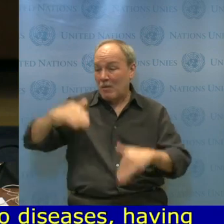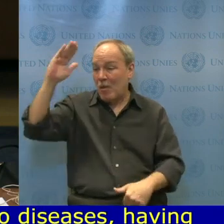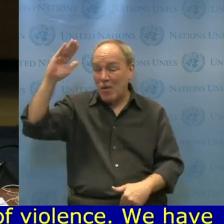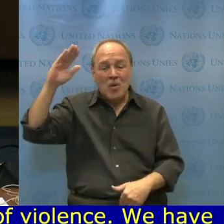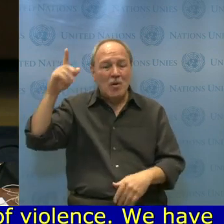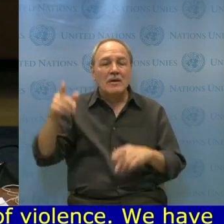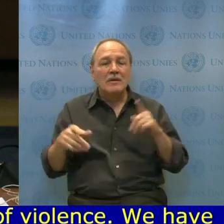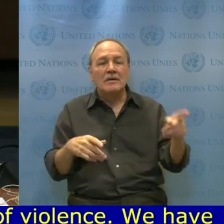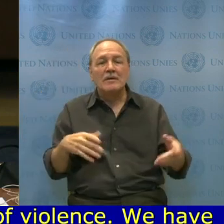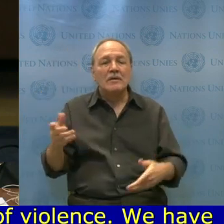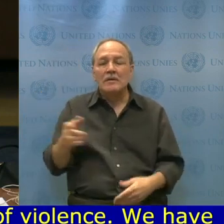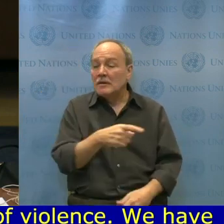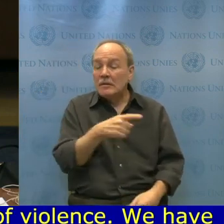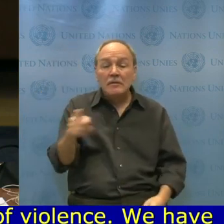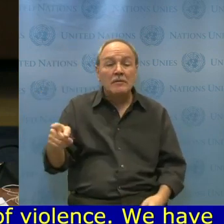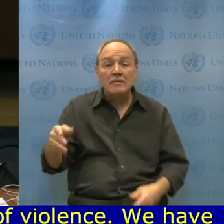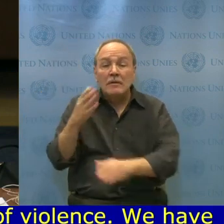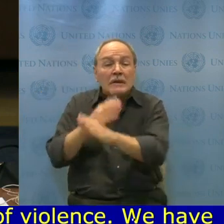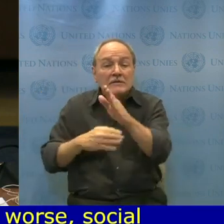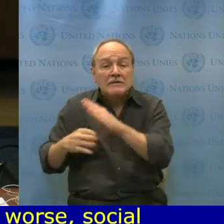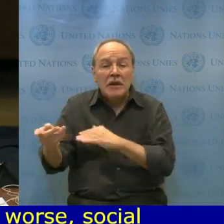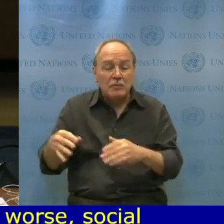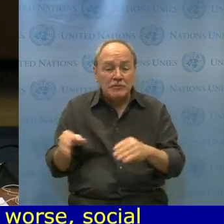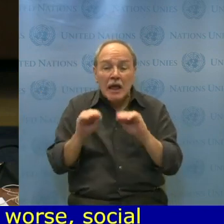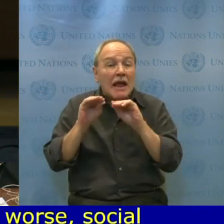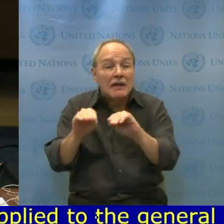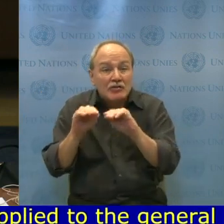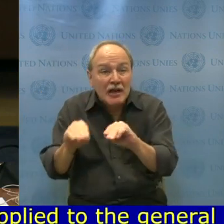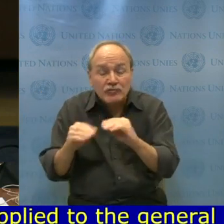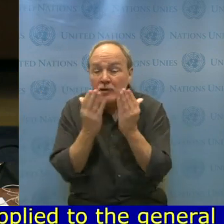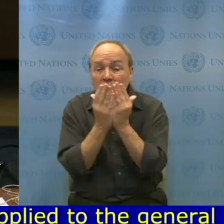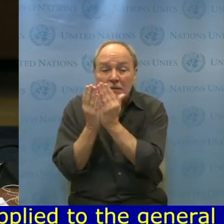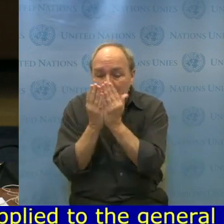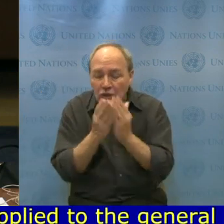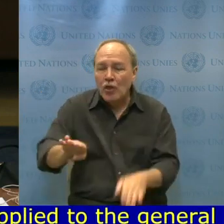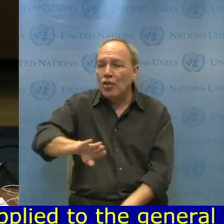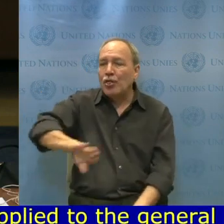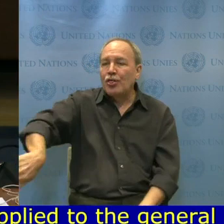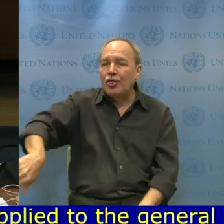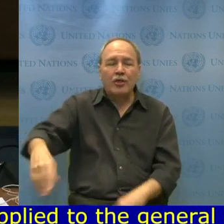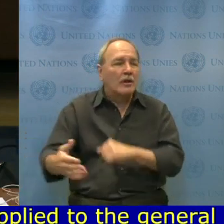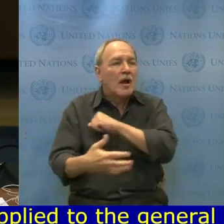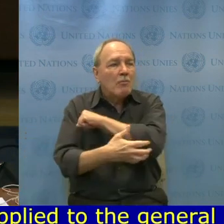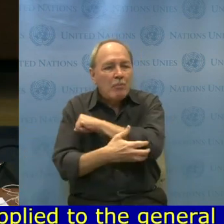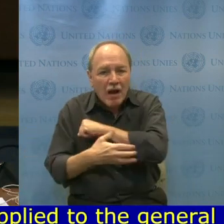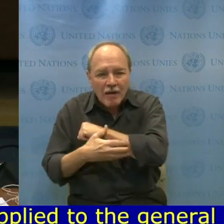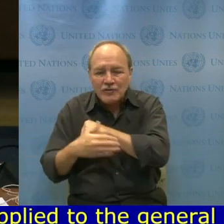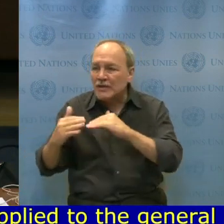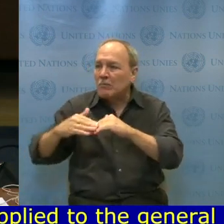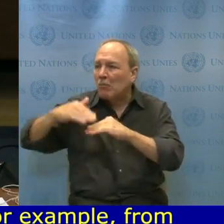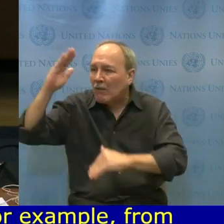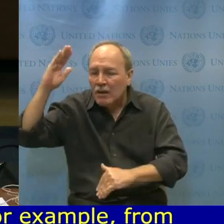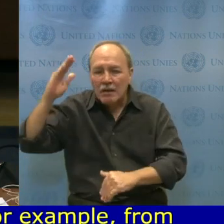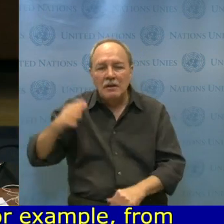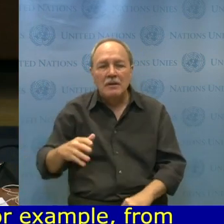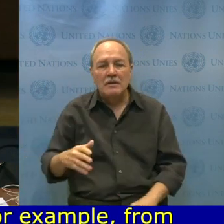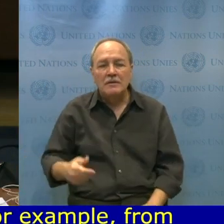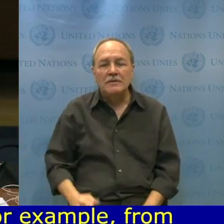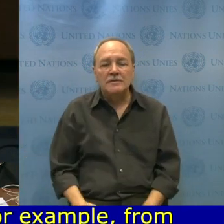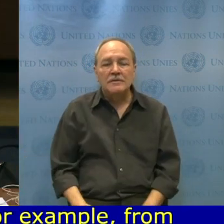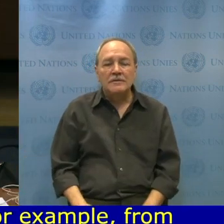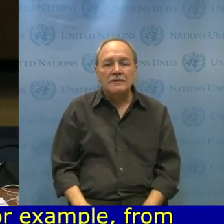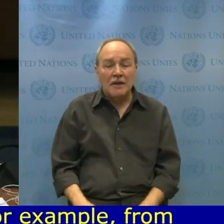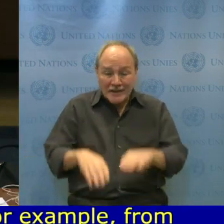for example, from education with unemployment and poverty. Boys and girls who are disabled frequently